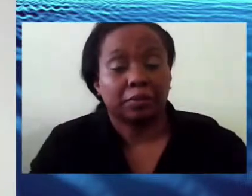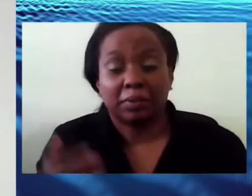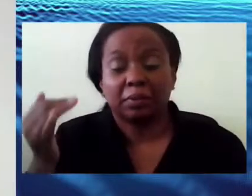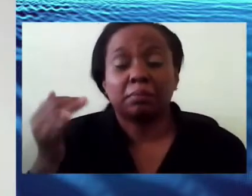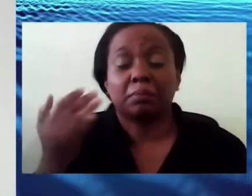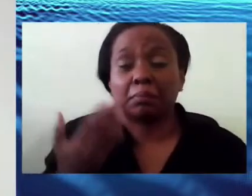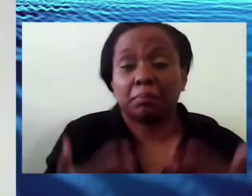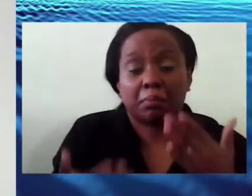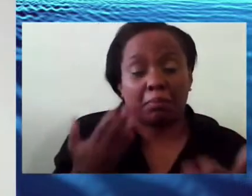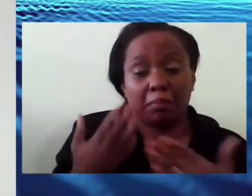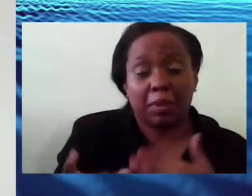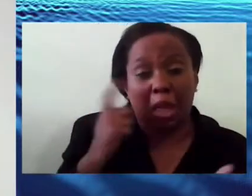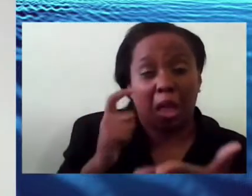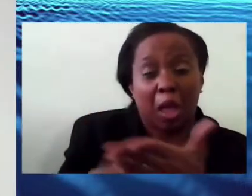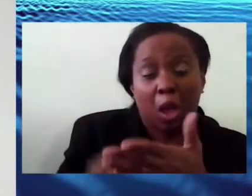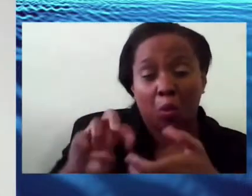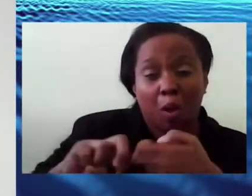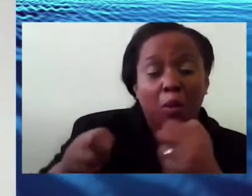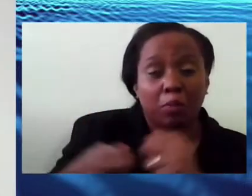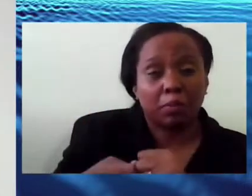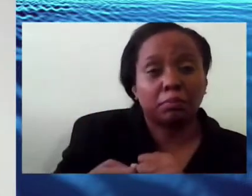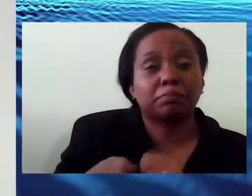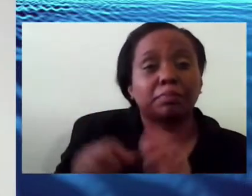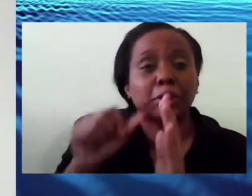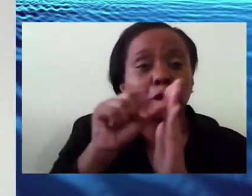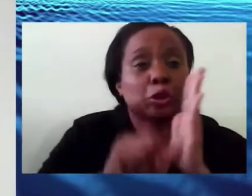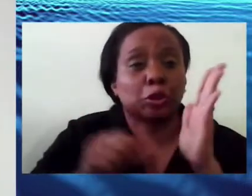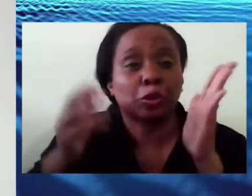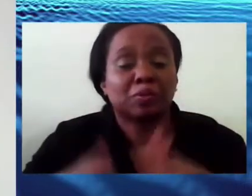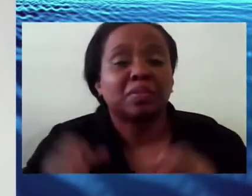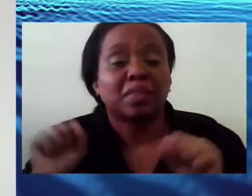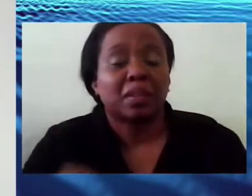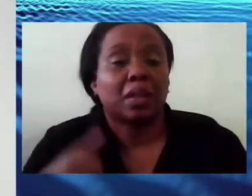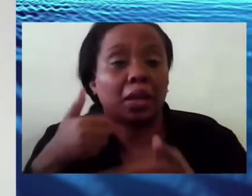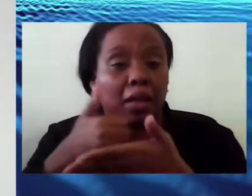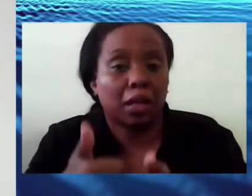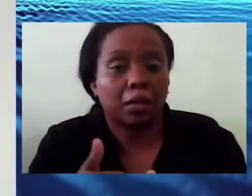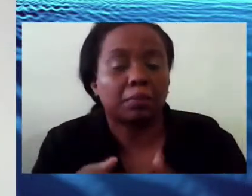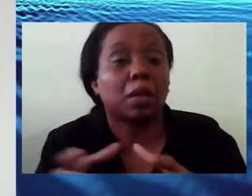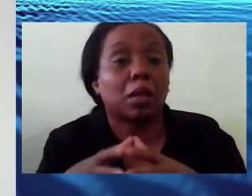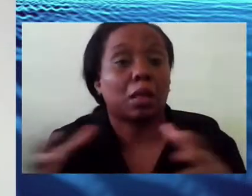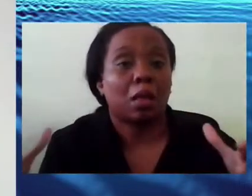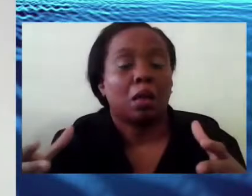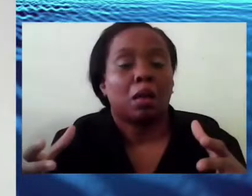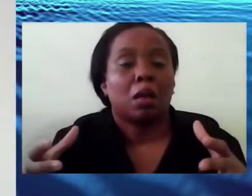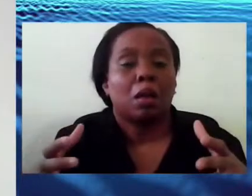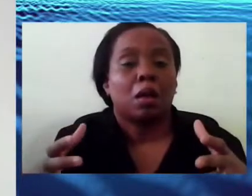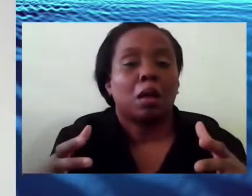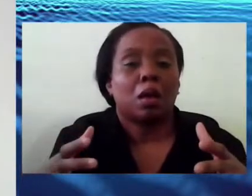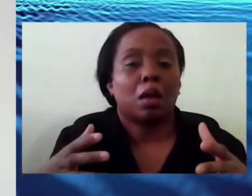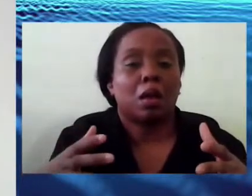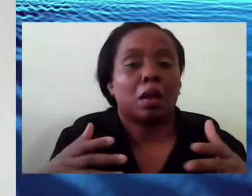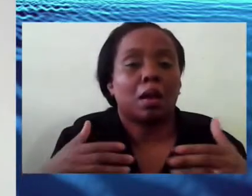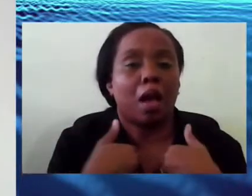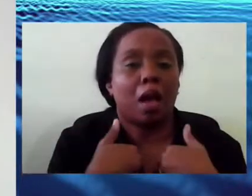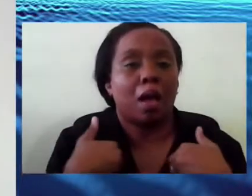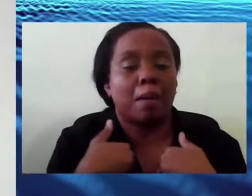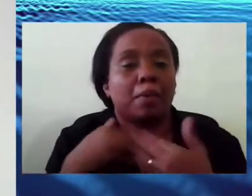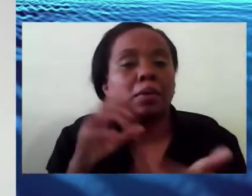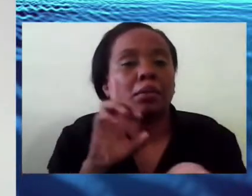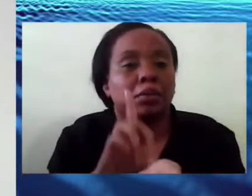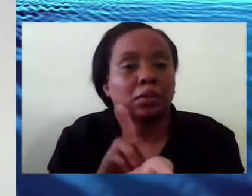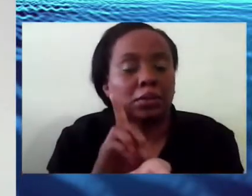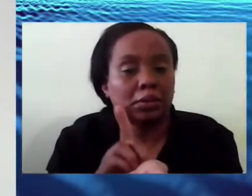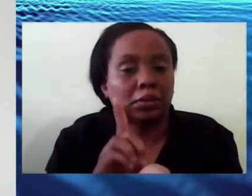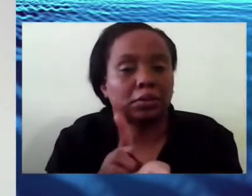be developing. We do have a number of veterinarians who cater to livestock, and we